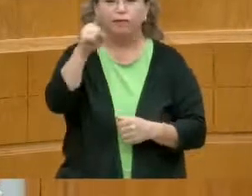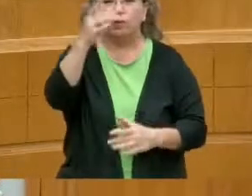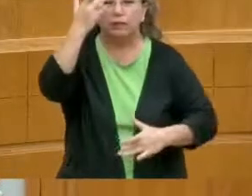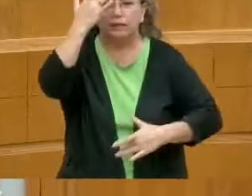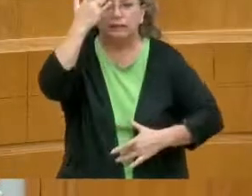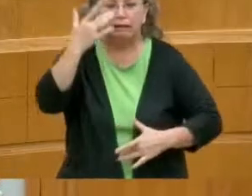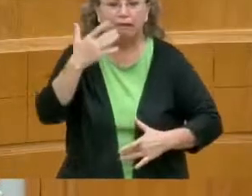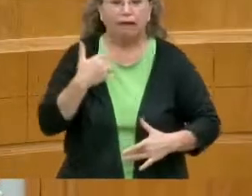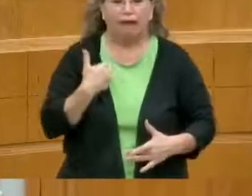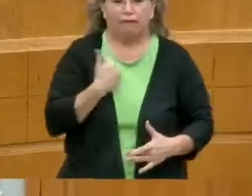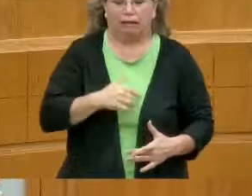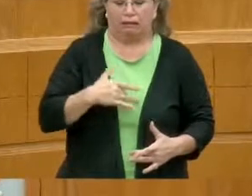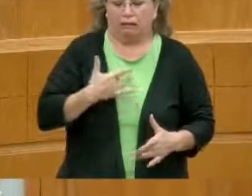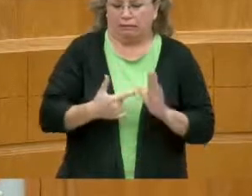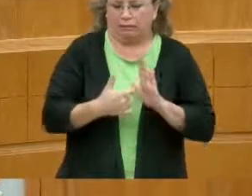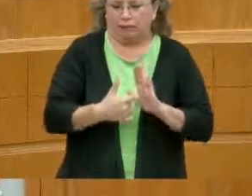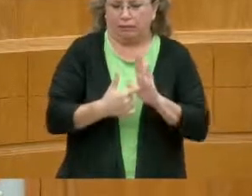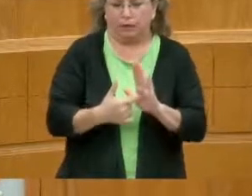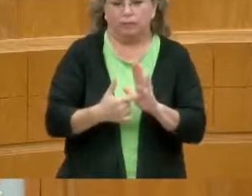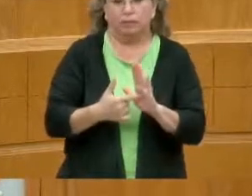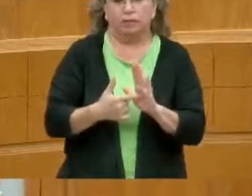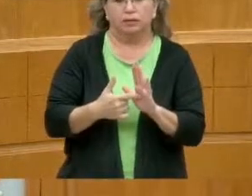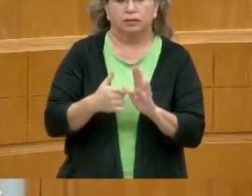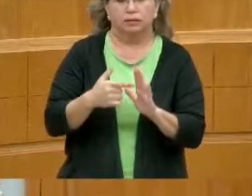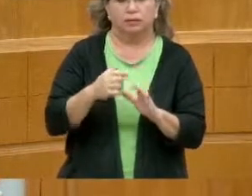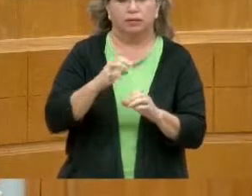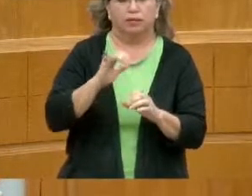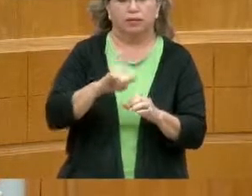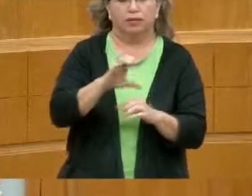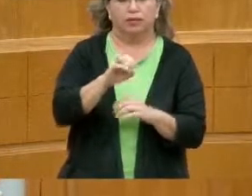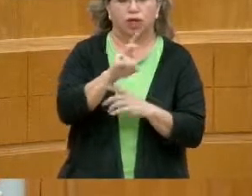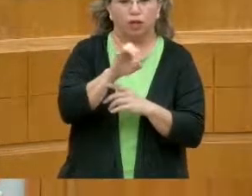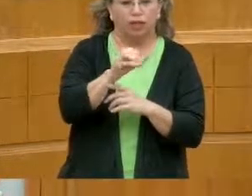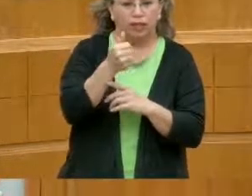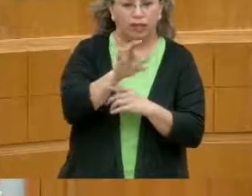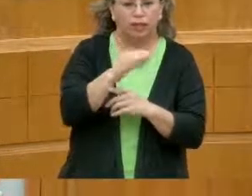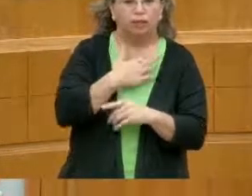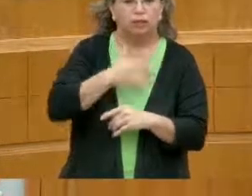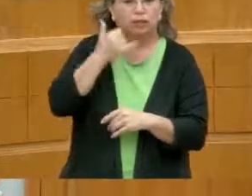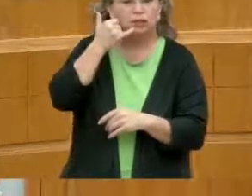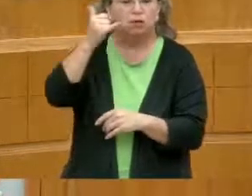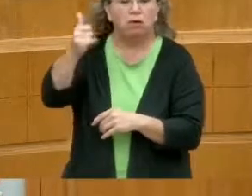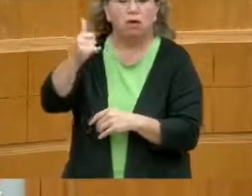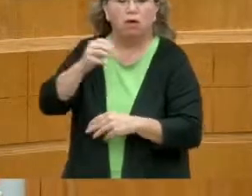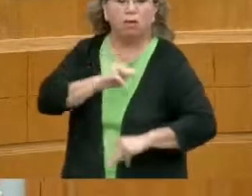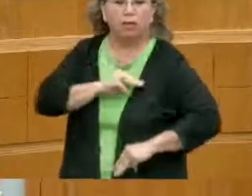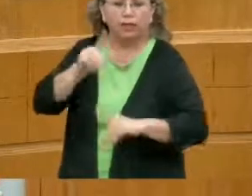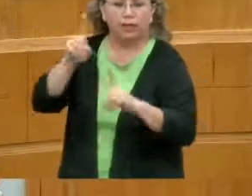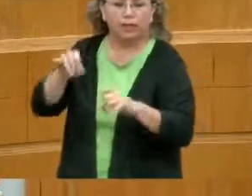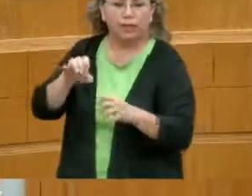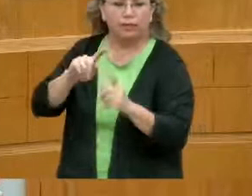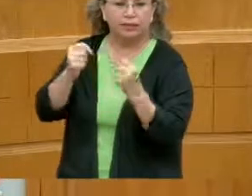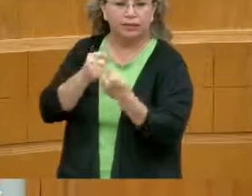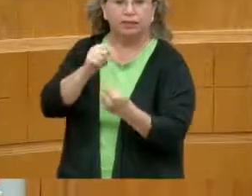please call the military testing teams. Those are sometimes referred to as the National Guard at